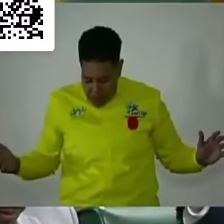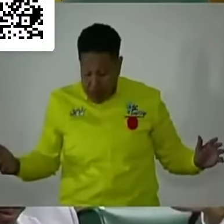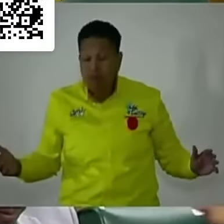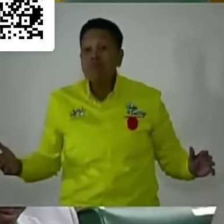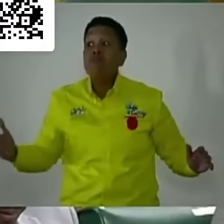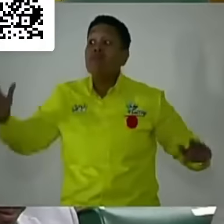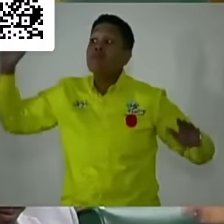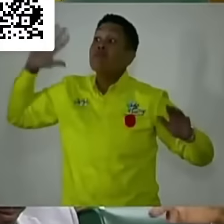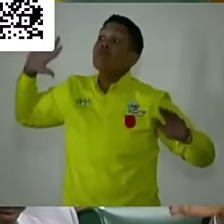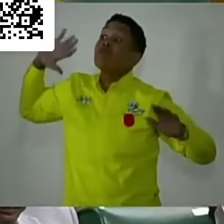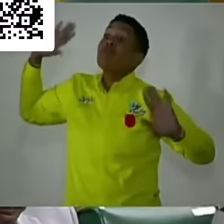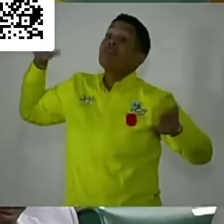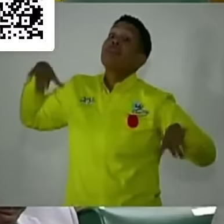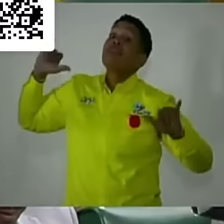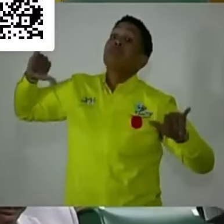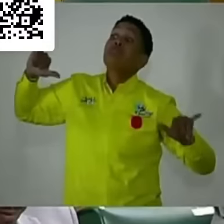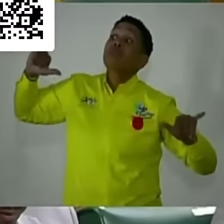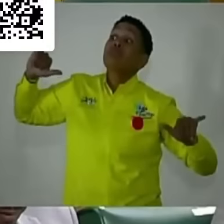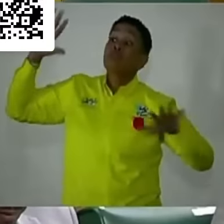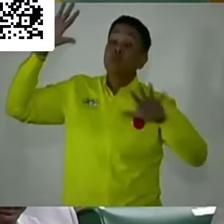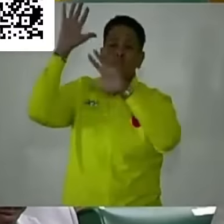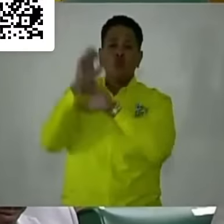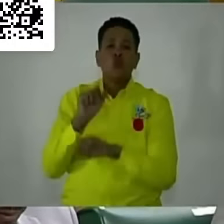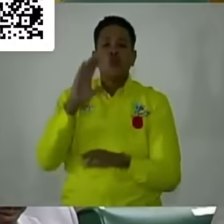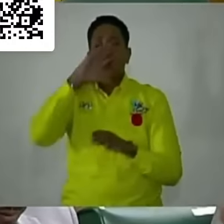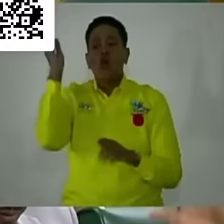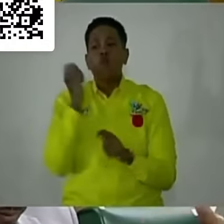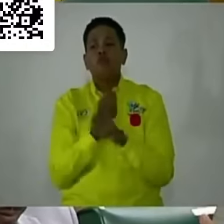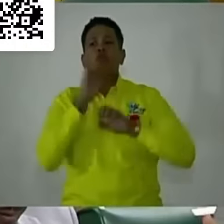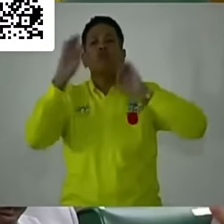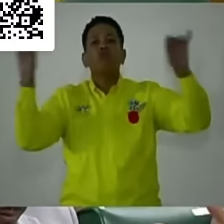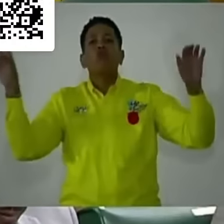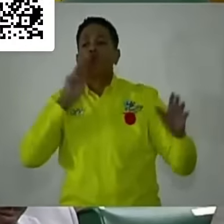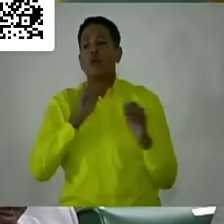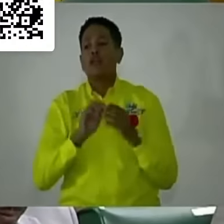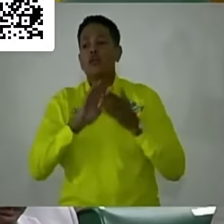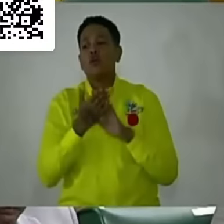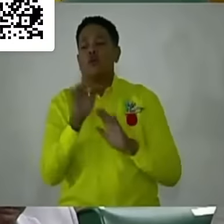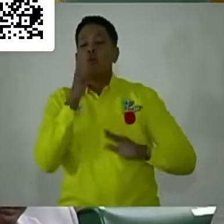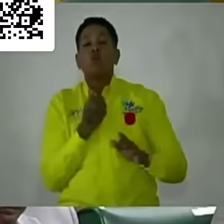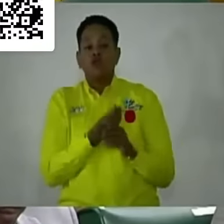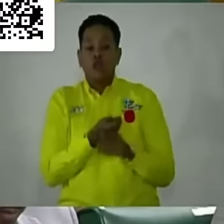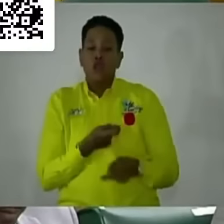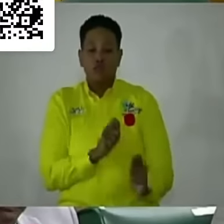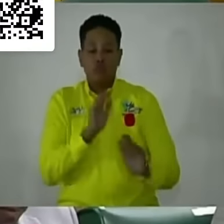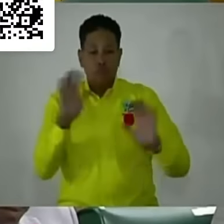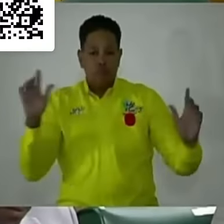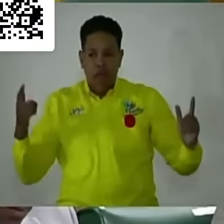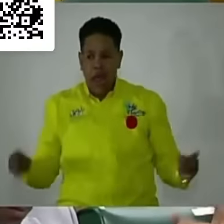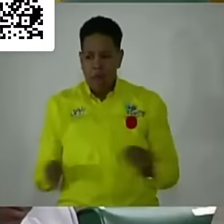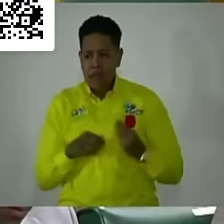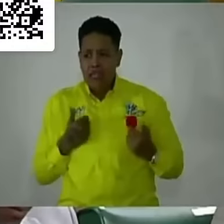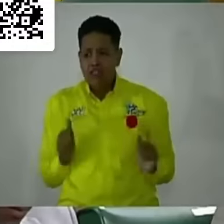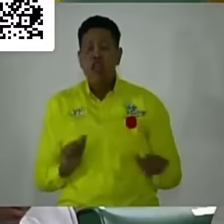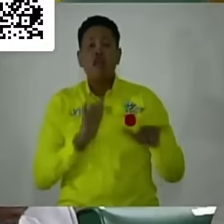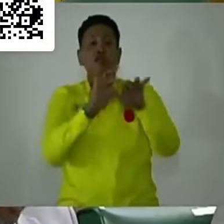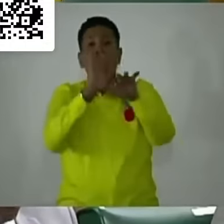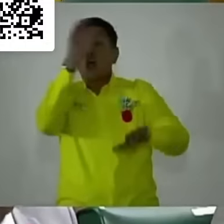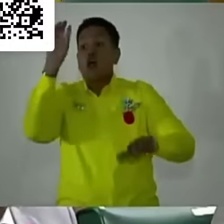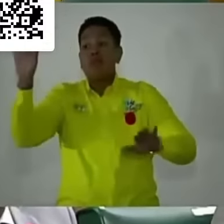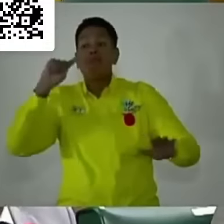conventionally or usually the companies truck water in the communities where mining is taking place. I tried to reach out to the company